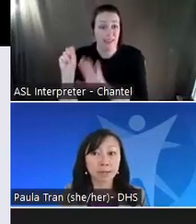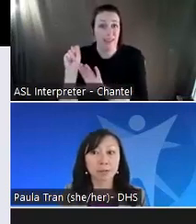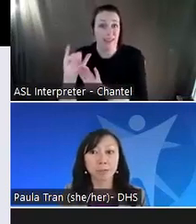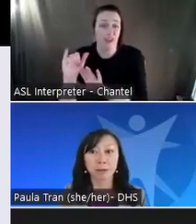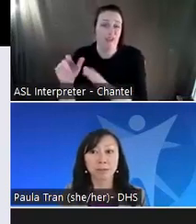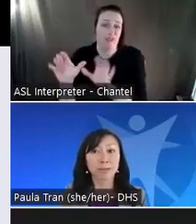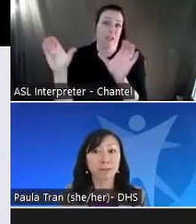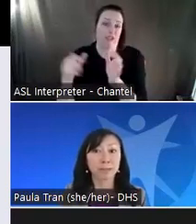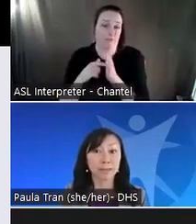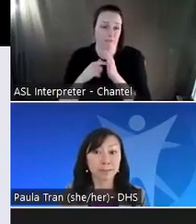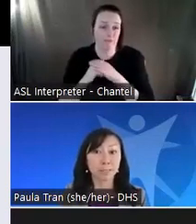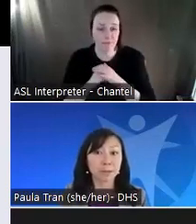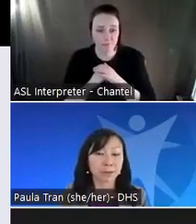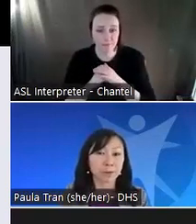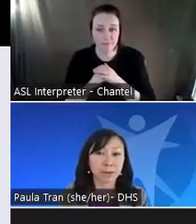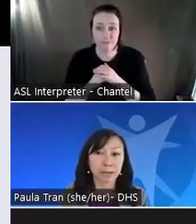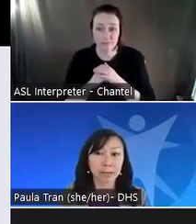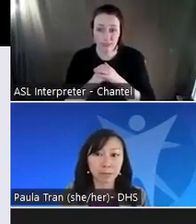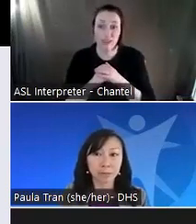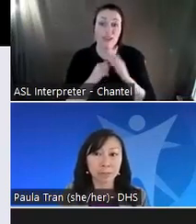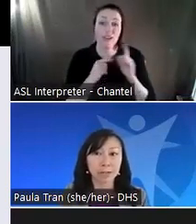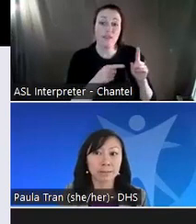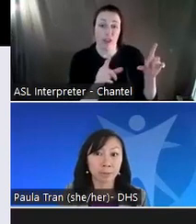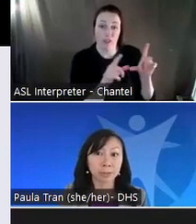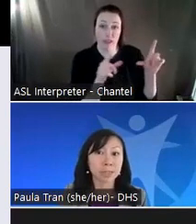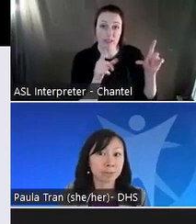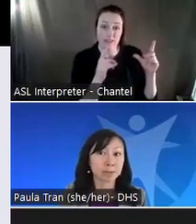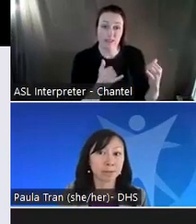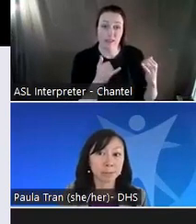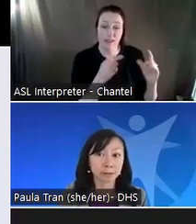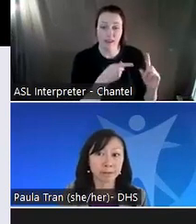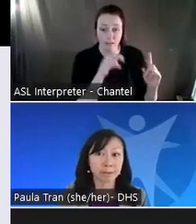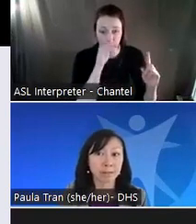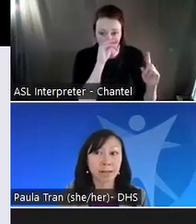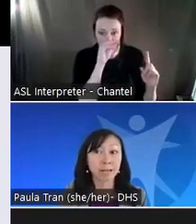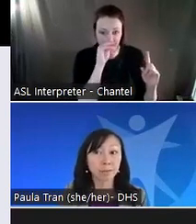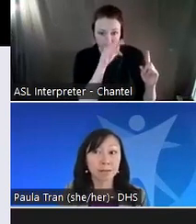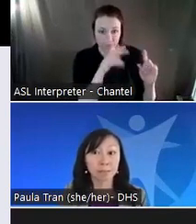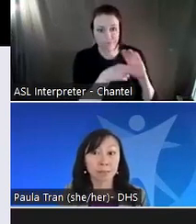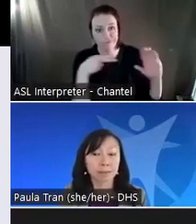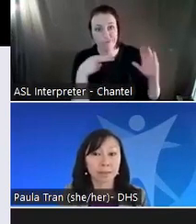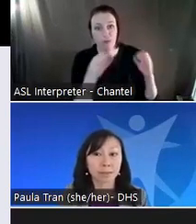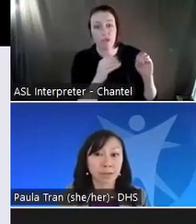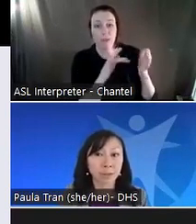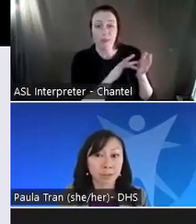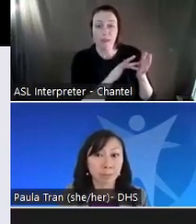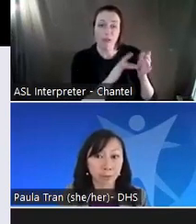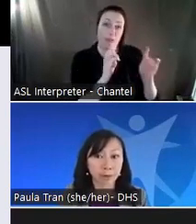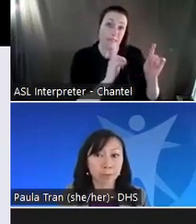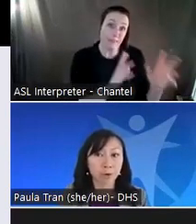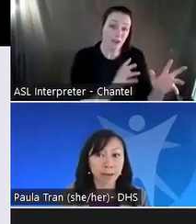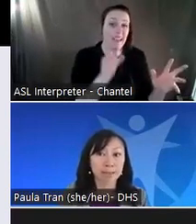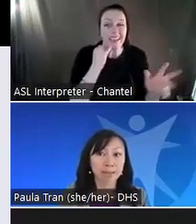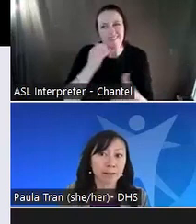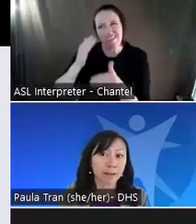emergency medical responders are licensed by certifying individuals as emergency medical responders if they complete a certified training